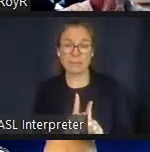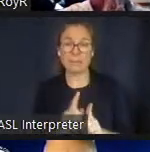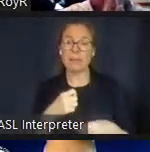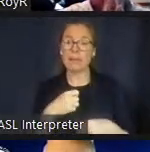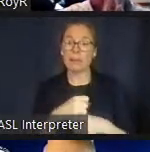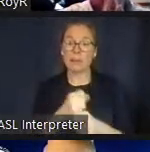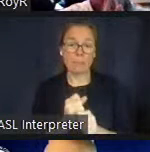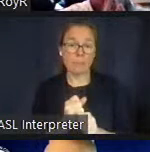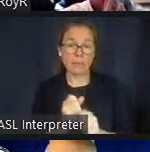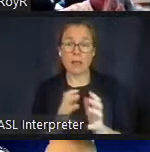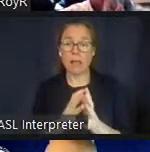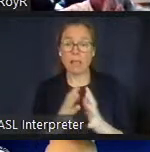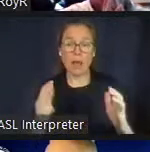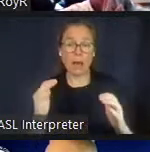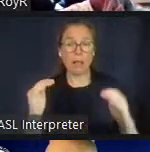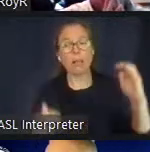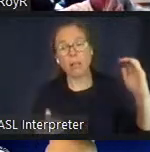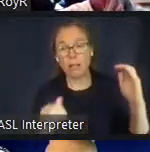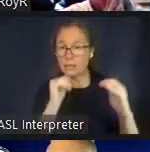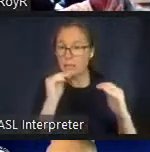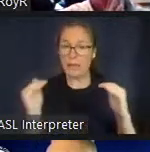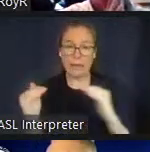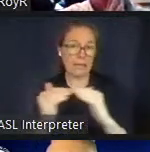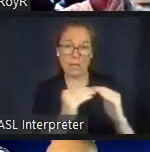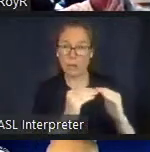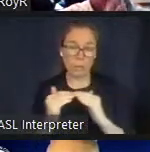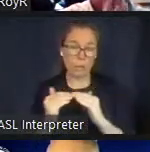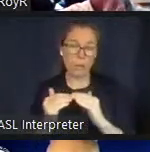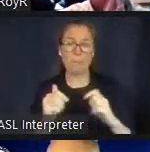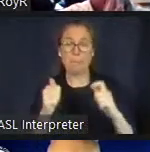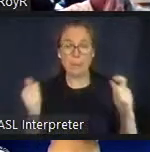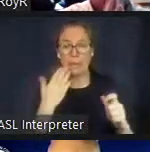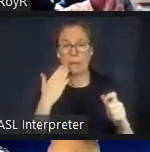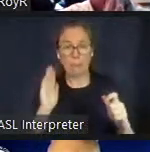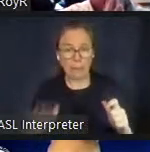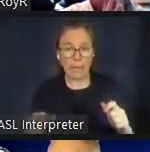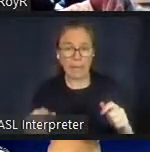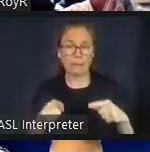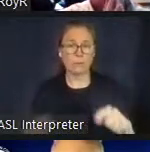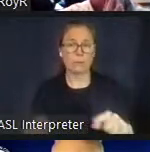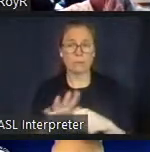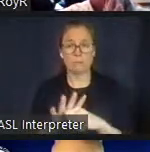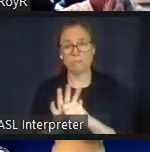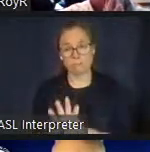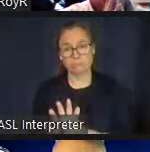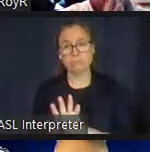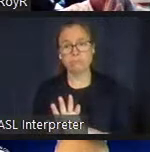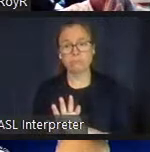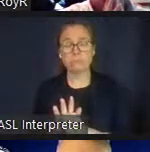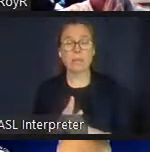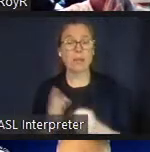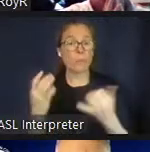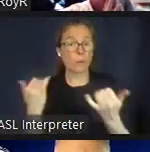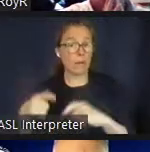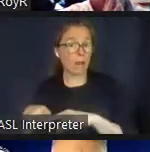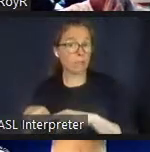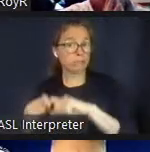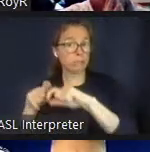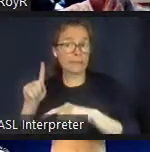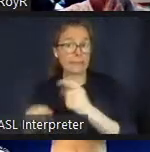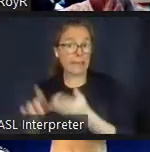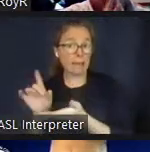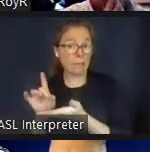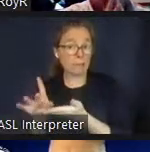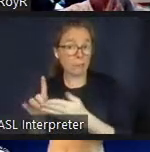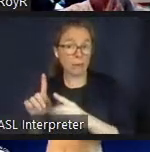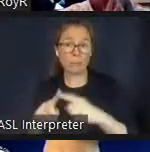massive inequities here in Washington County throughout the length of the pandemic. While we've had moratorium protections, there have been